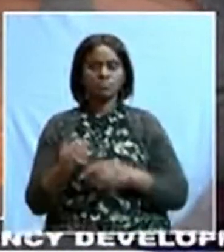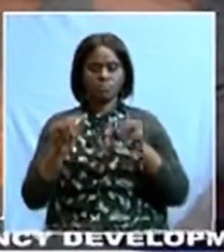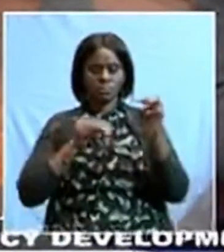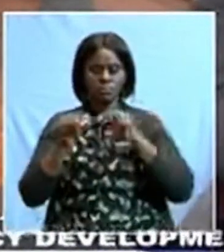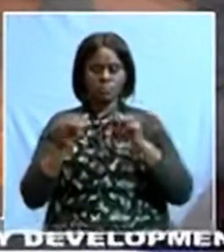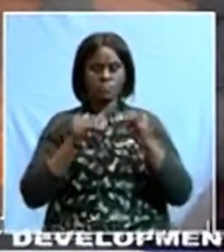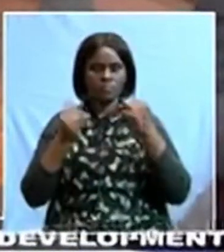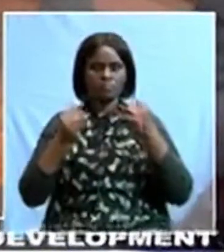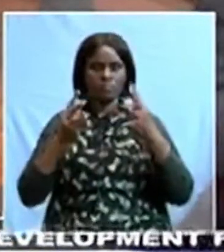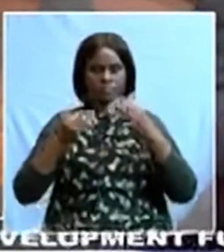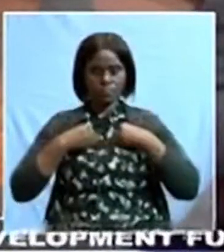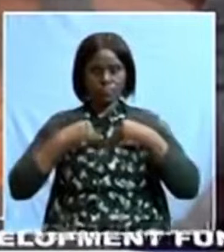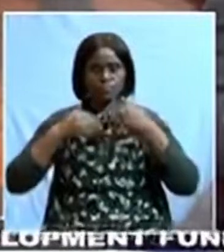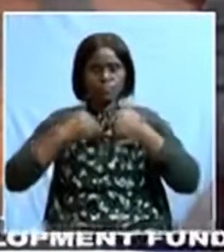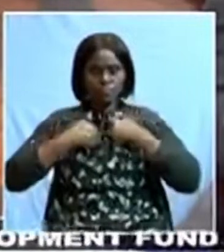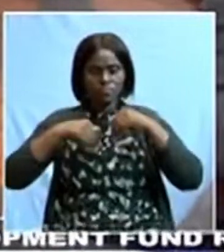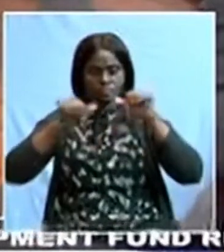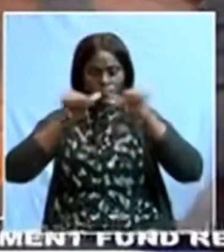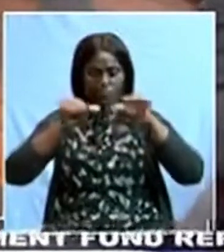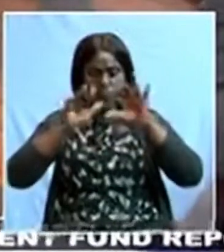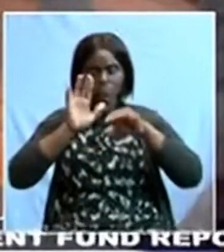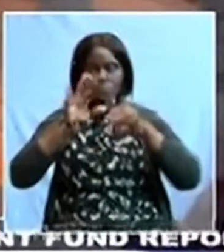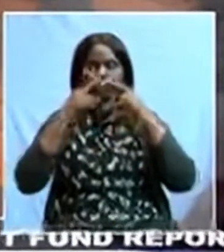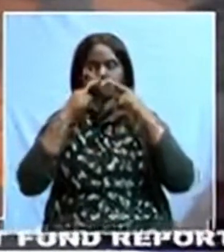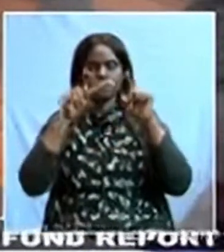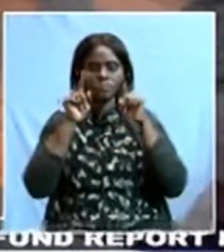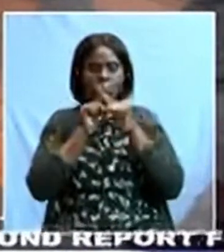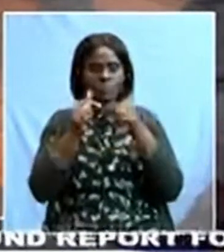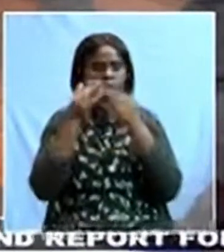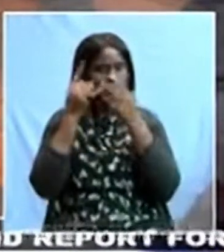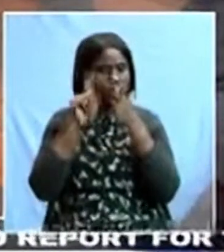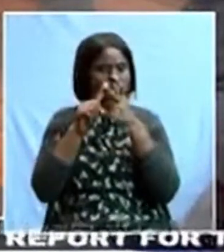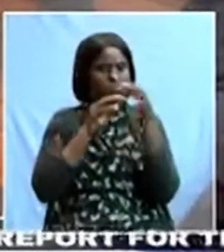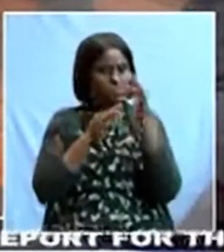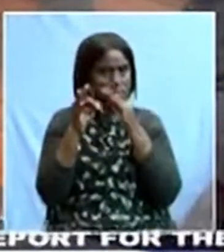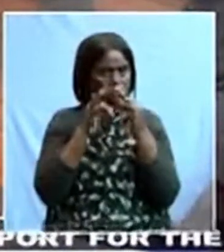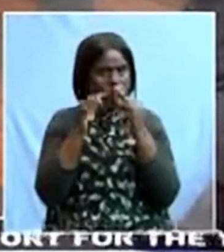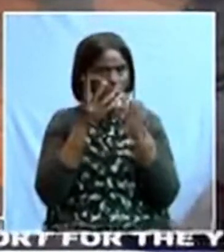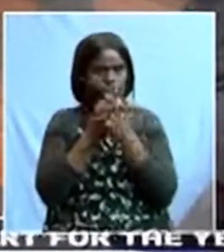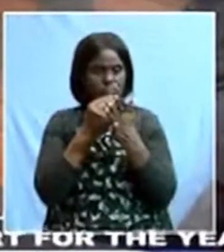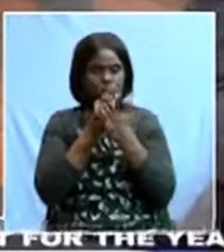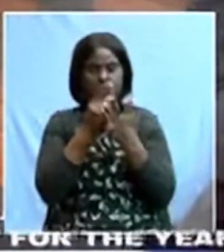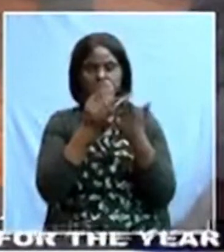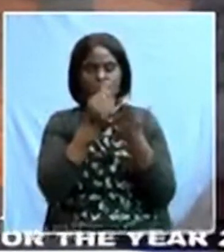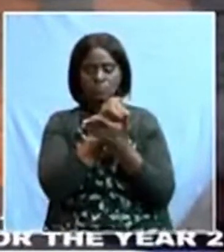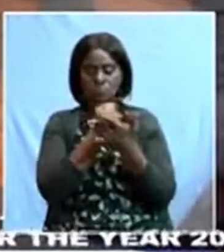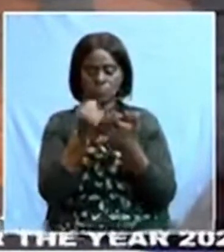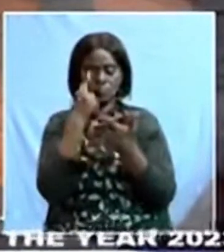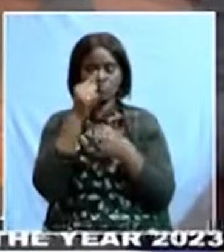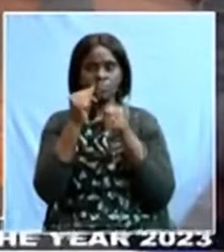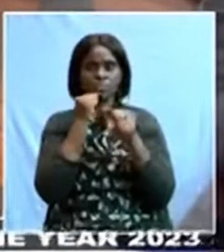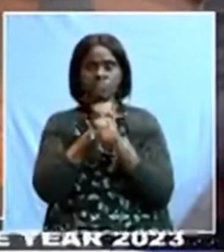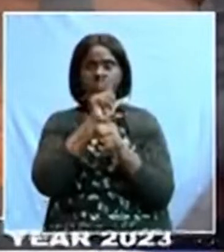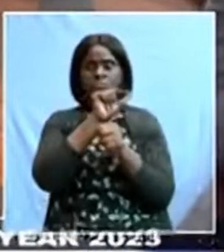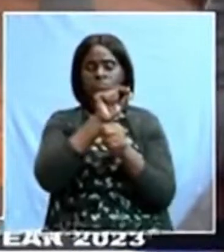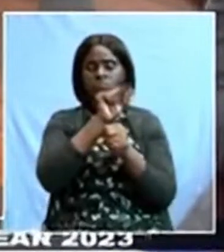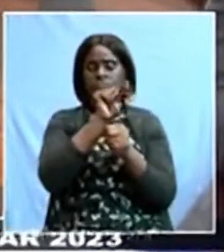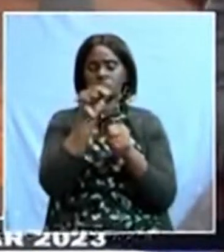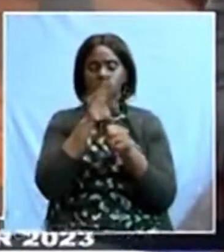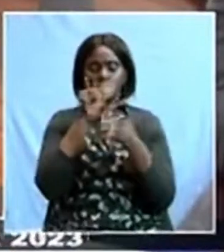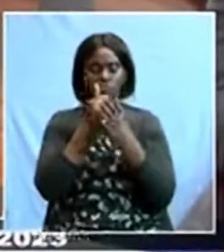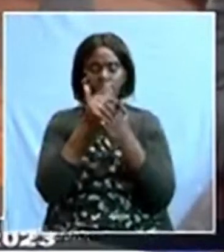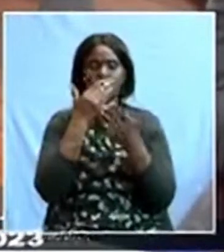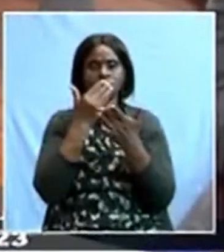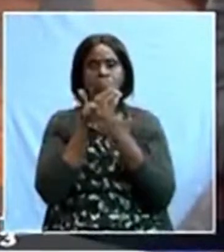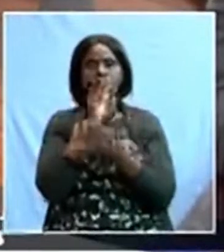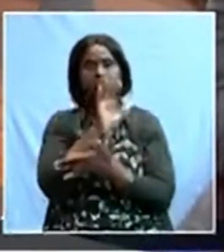Management wishes to acknowledge the auditor's findings and wish to state that financial statements for the year 2022 were